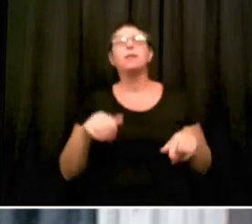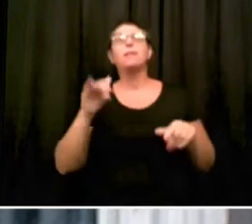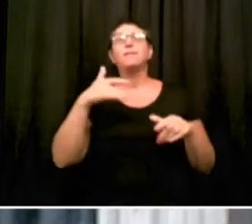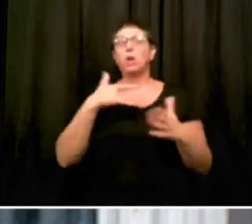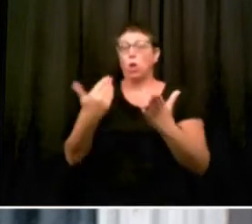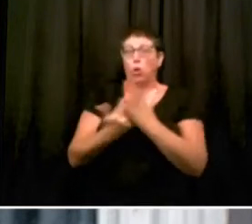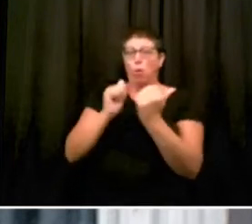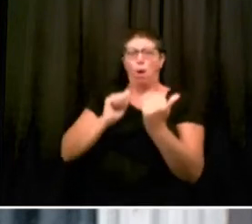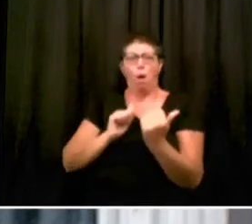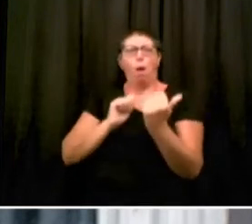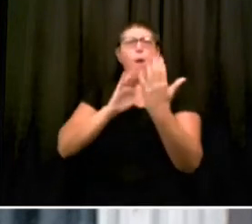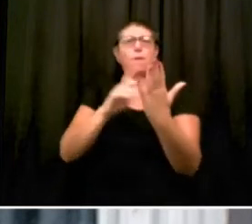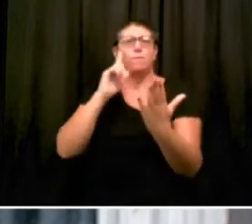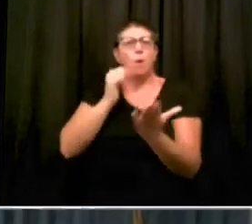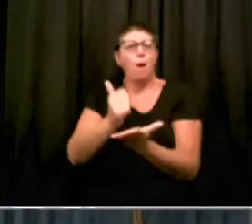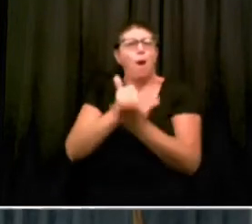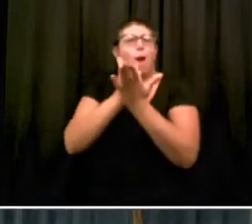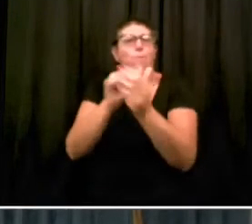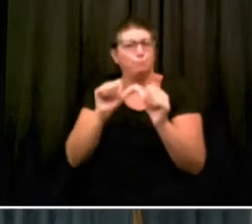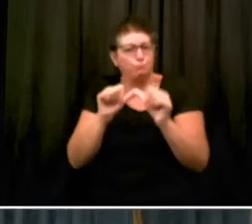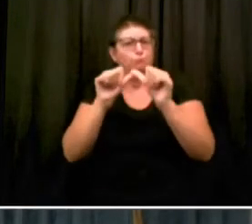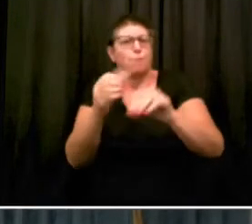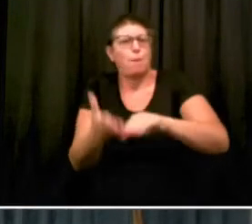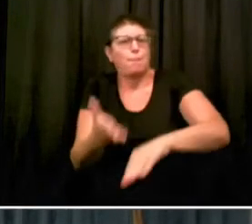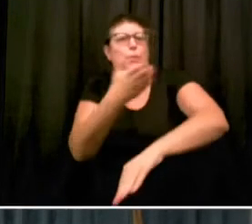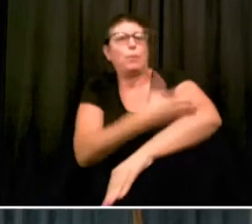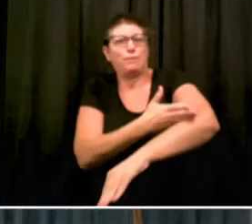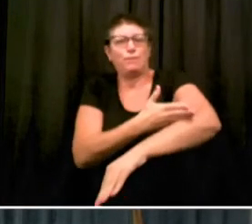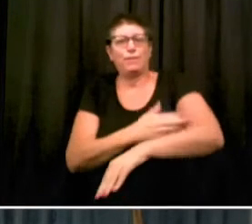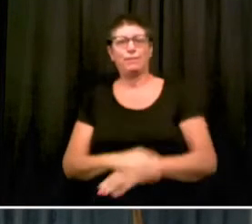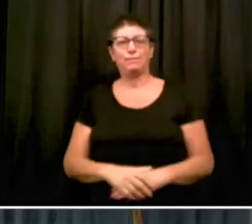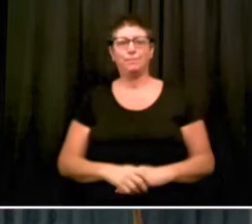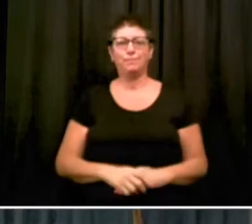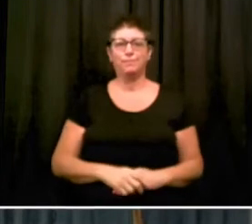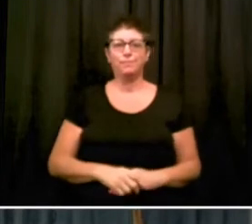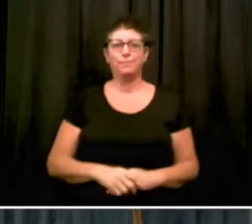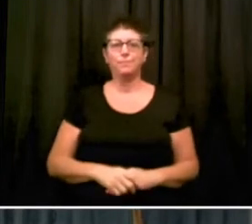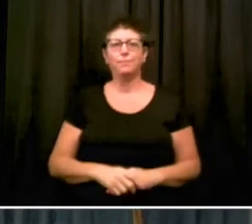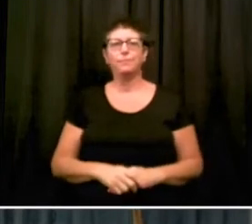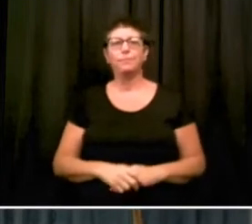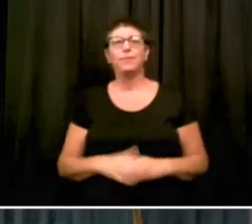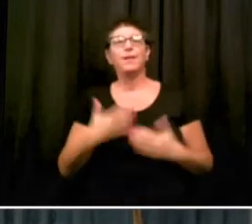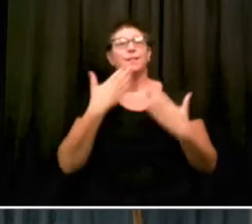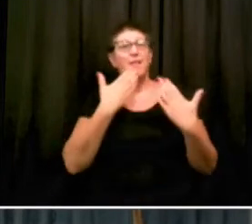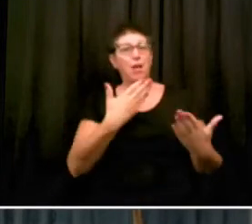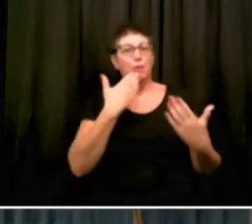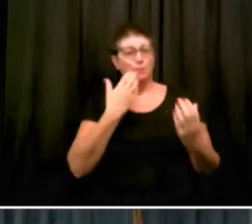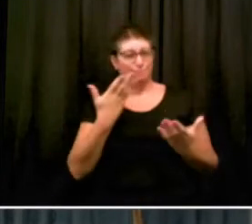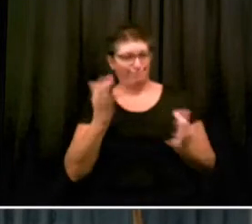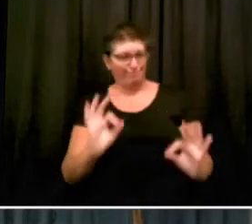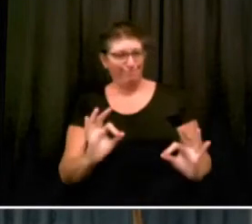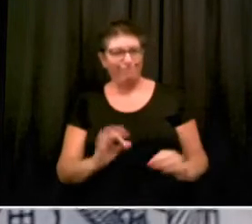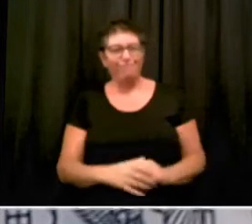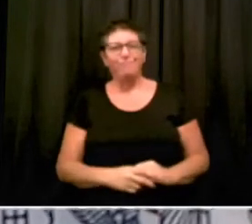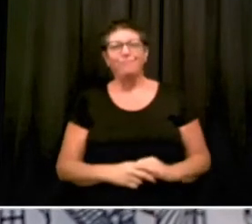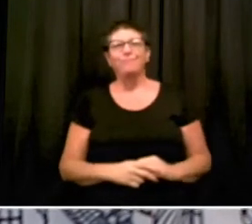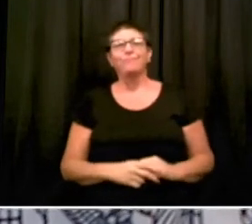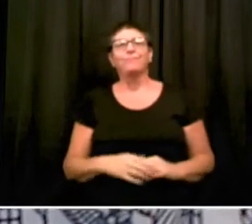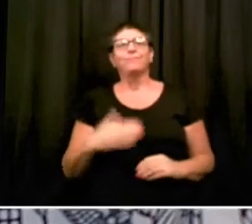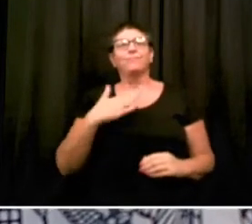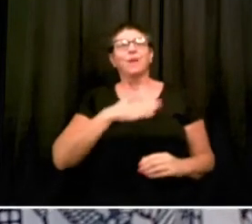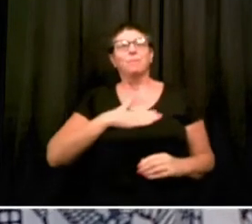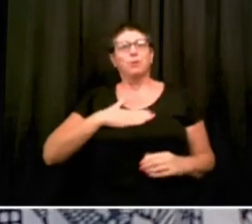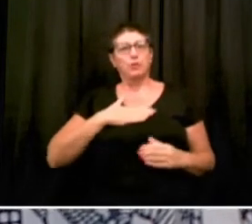critical. Thank you very much, Commissioner. And Commissioner, I appreciate the fact that it has been a long